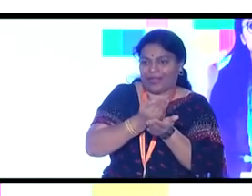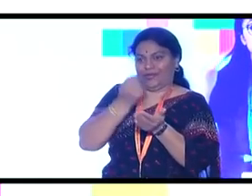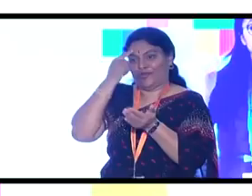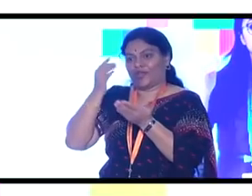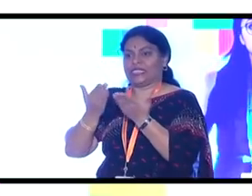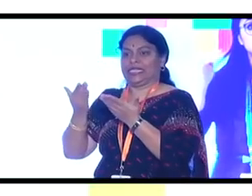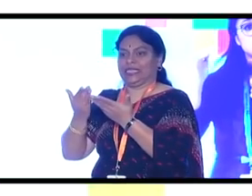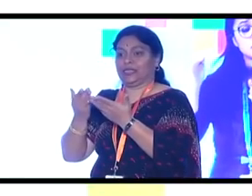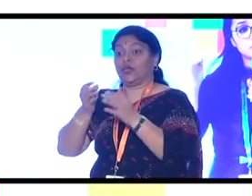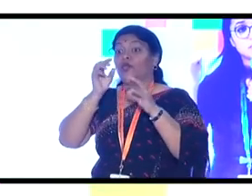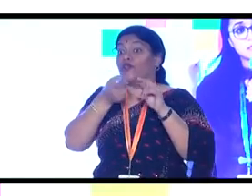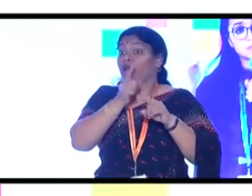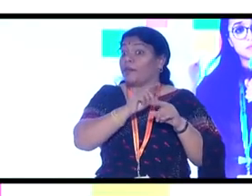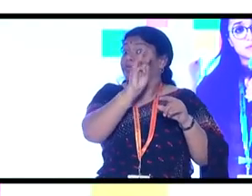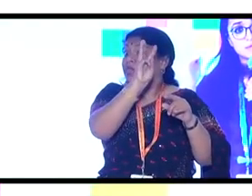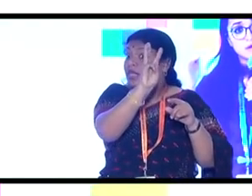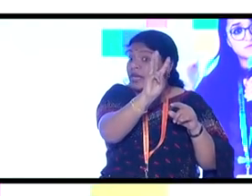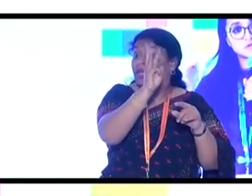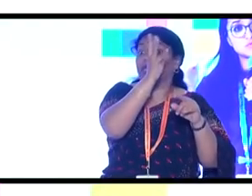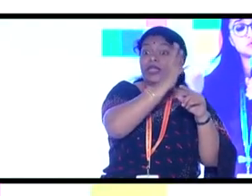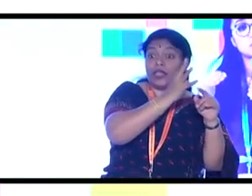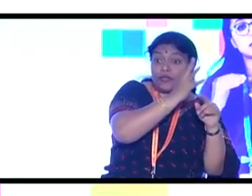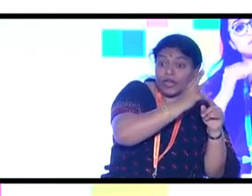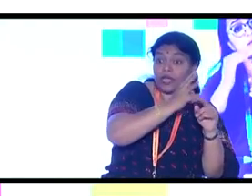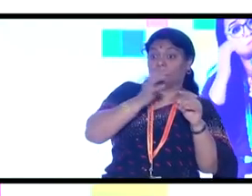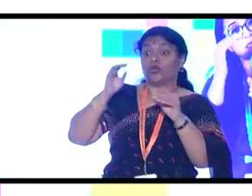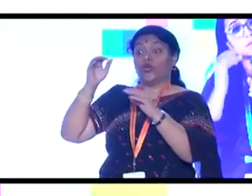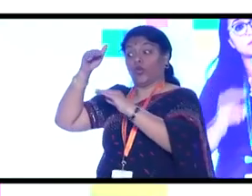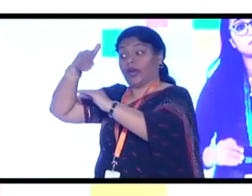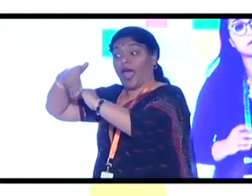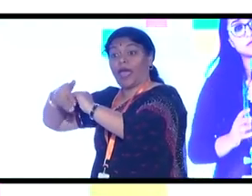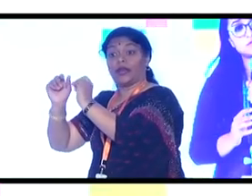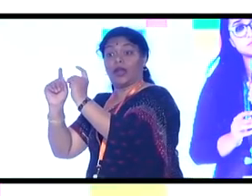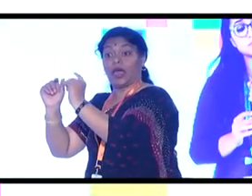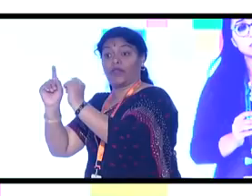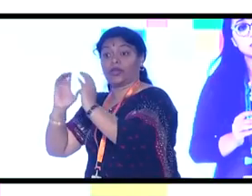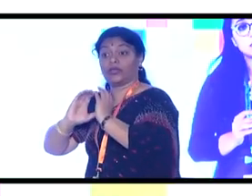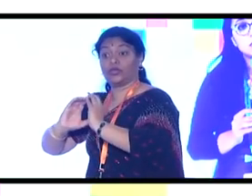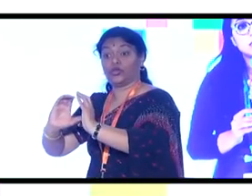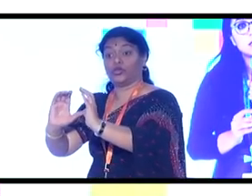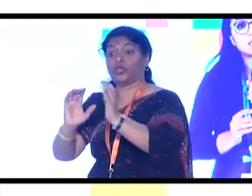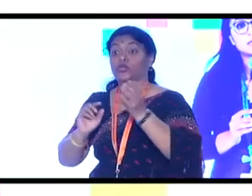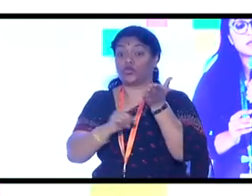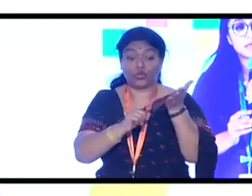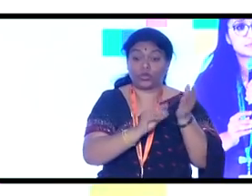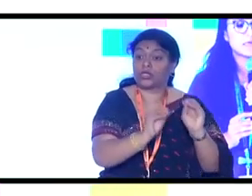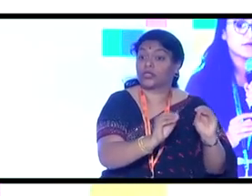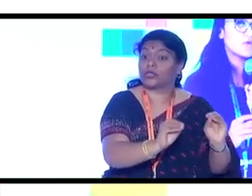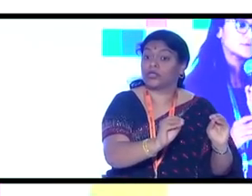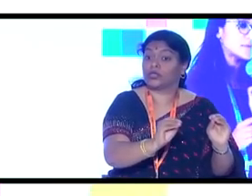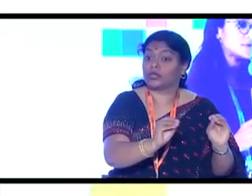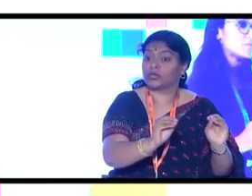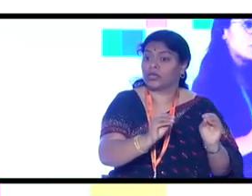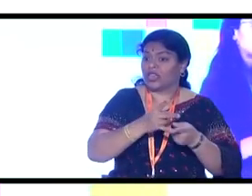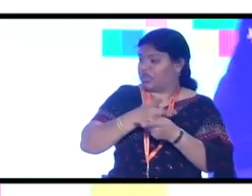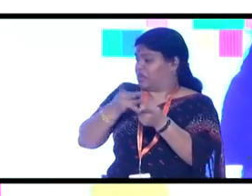to start from 3 p.m. in the afternoon to 11 p.m. at the night. And as the area was